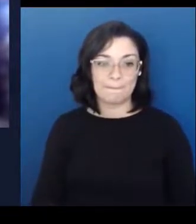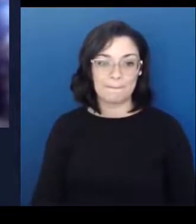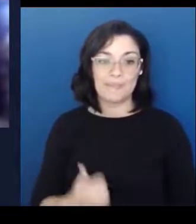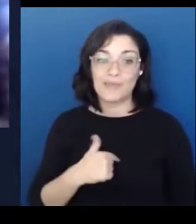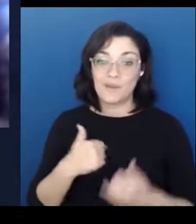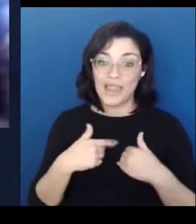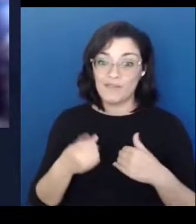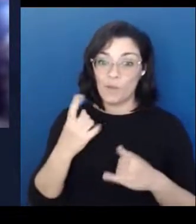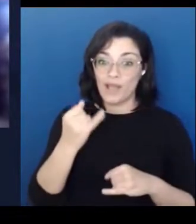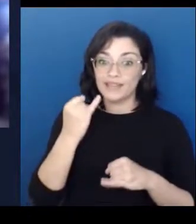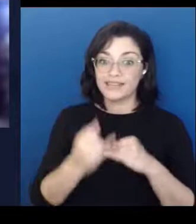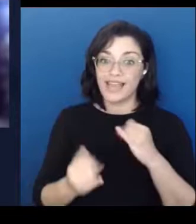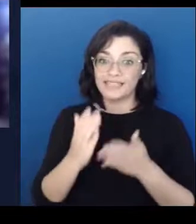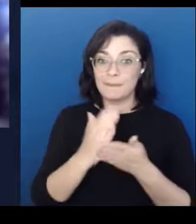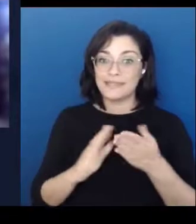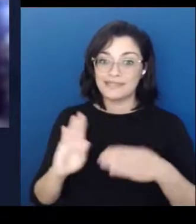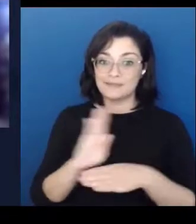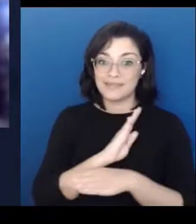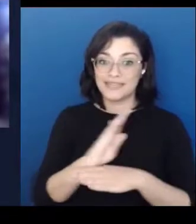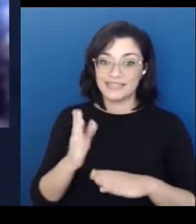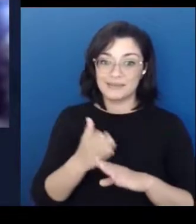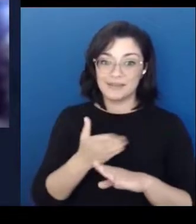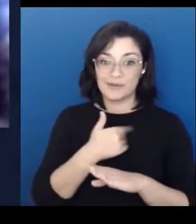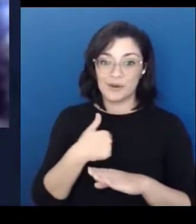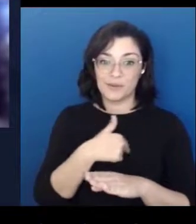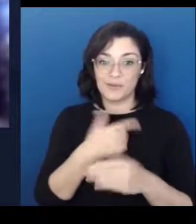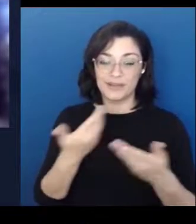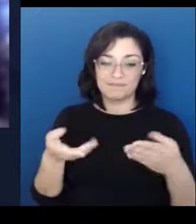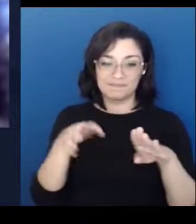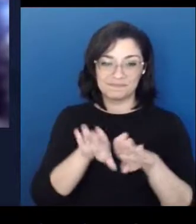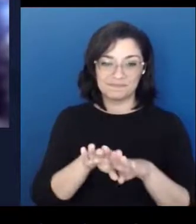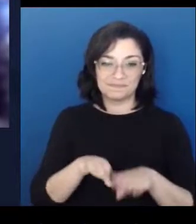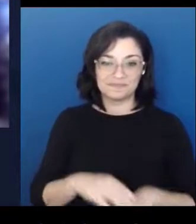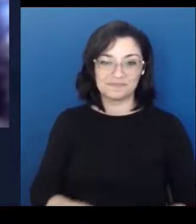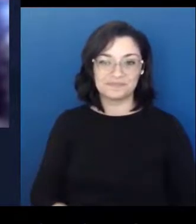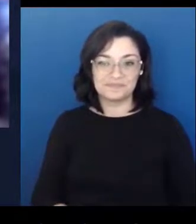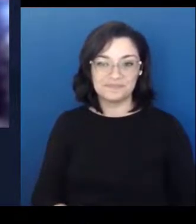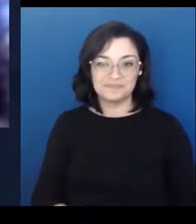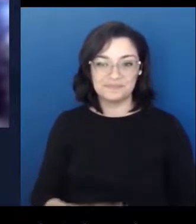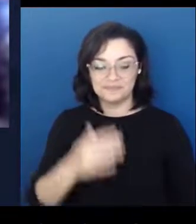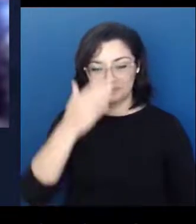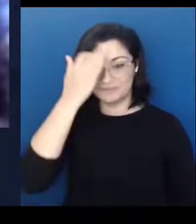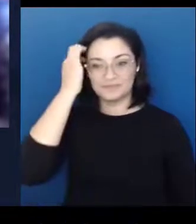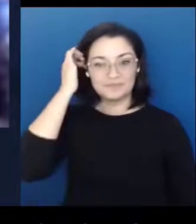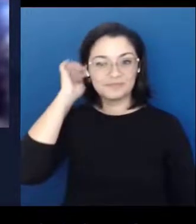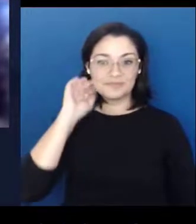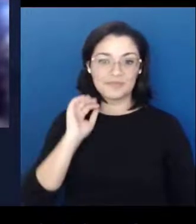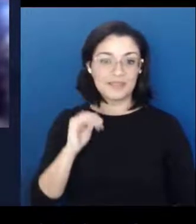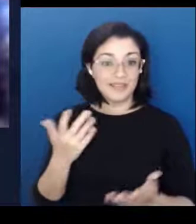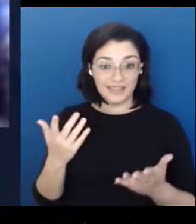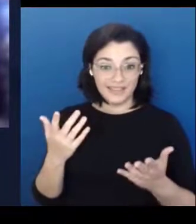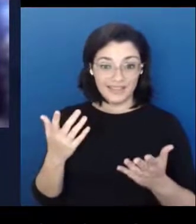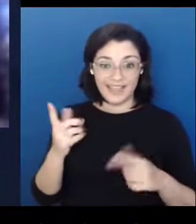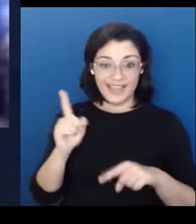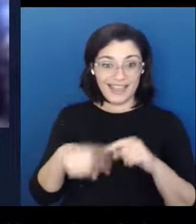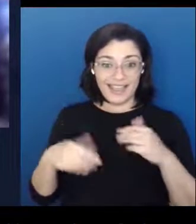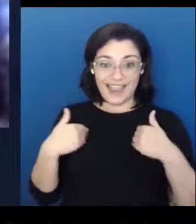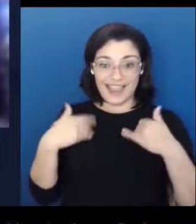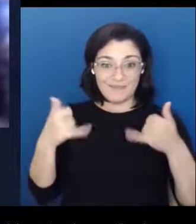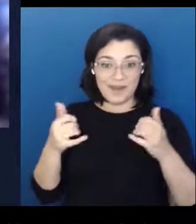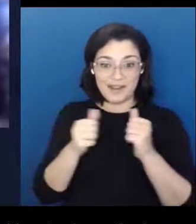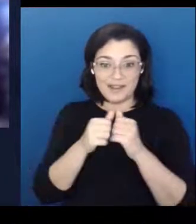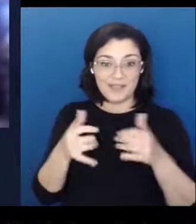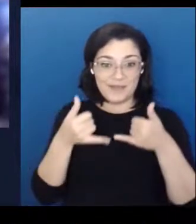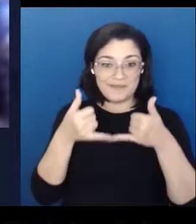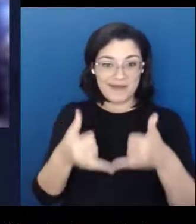celebration, and it wouldn't be a party without prizes. So here's what we're giving away. These prizes are a